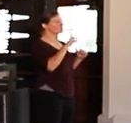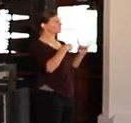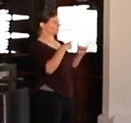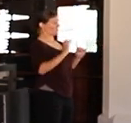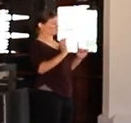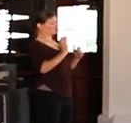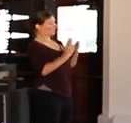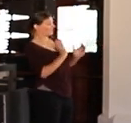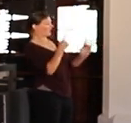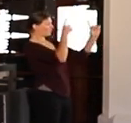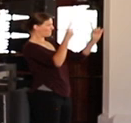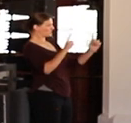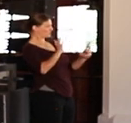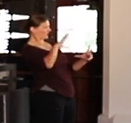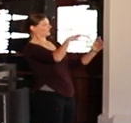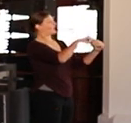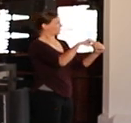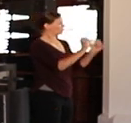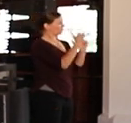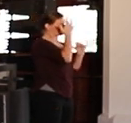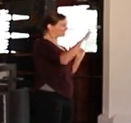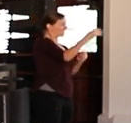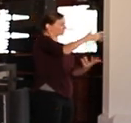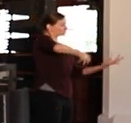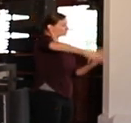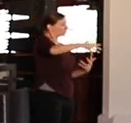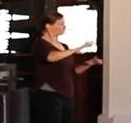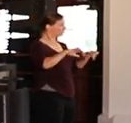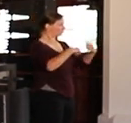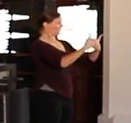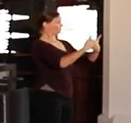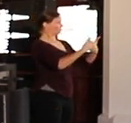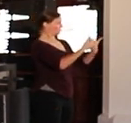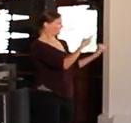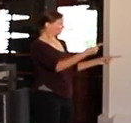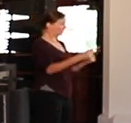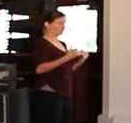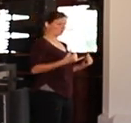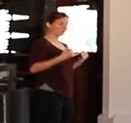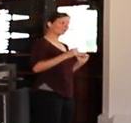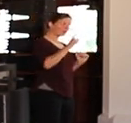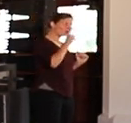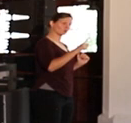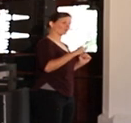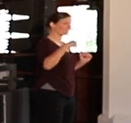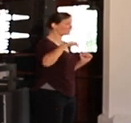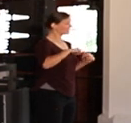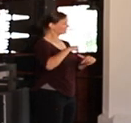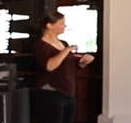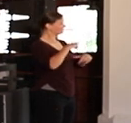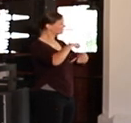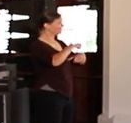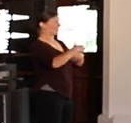of our mission, engaging in the intellectual and the social challenges of our time. And boy, are we in precarious times. And